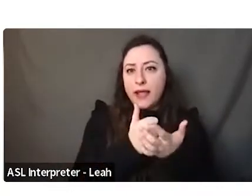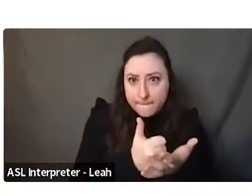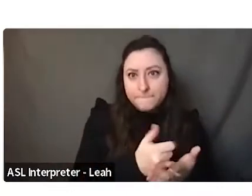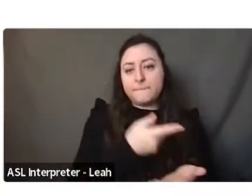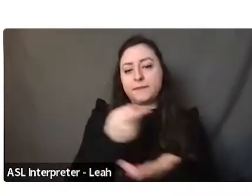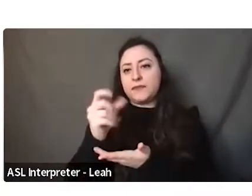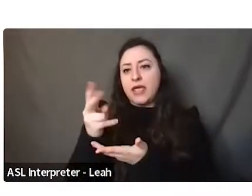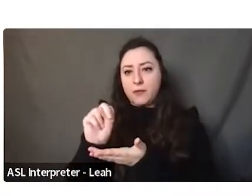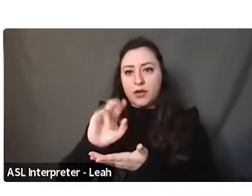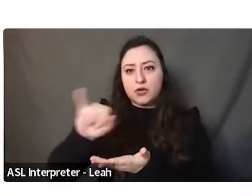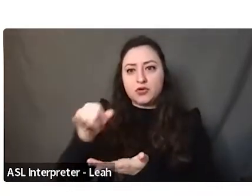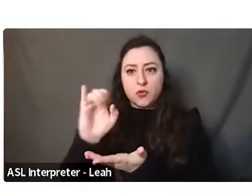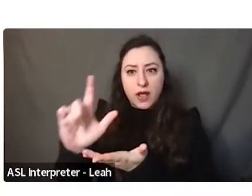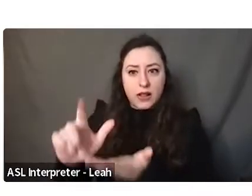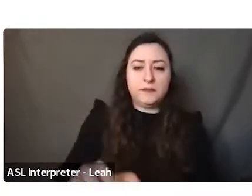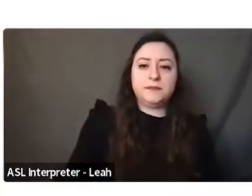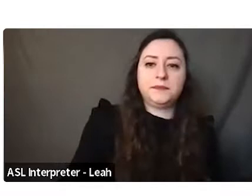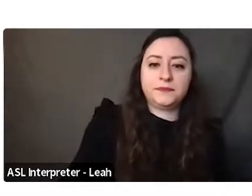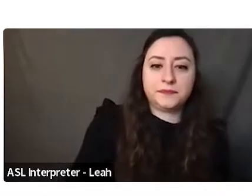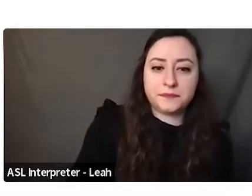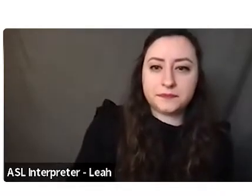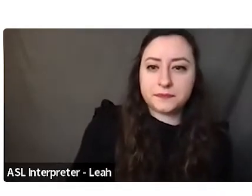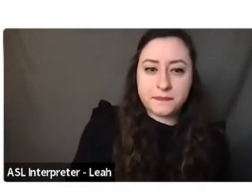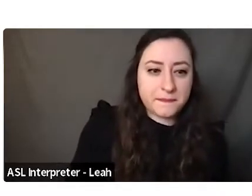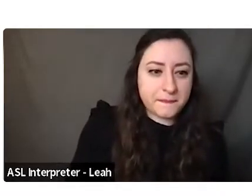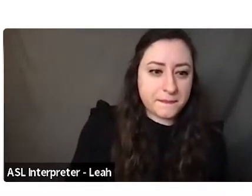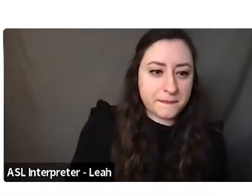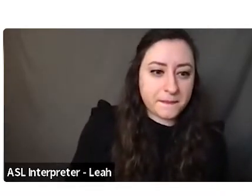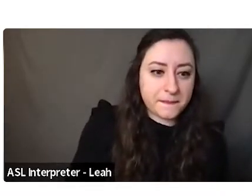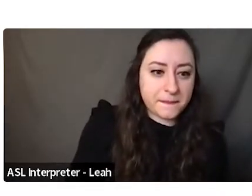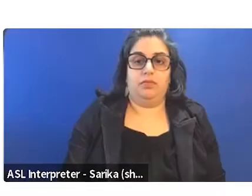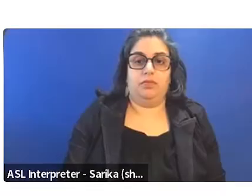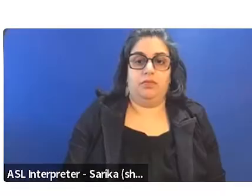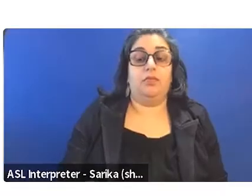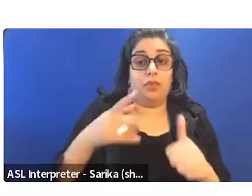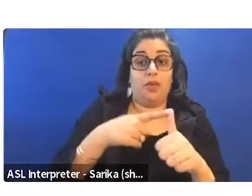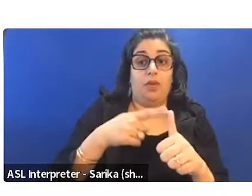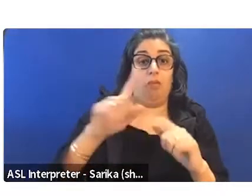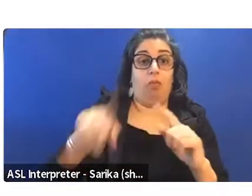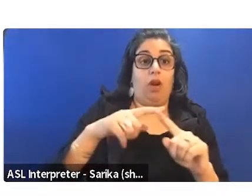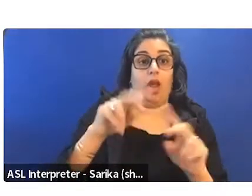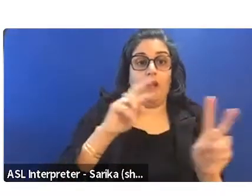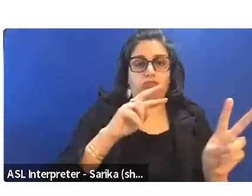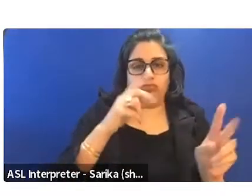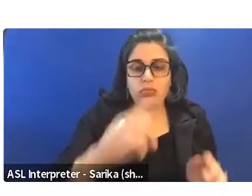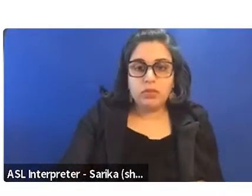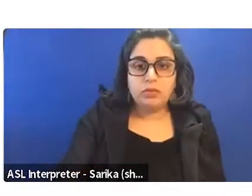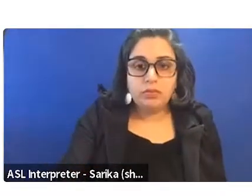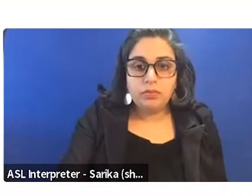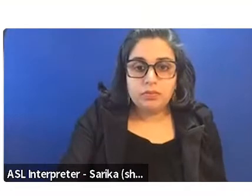and Joao. Mm-hmm. Yes, first of all, when I was looking at some of the research that Stand Earth